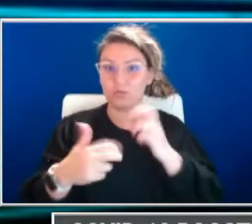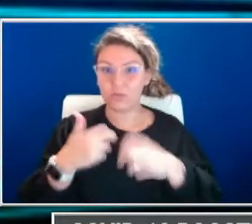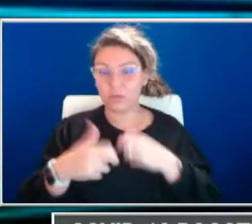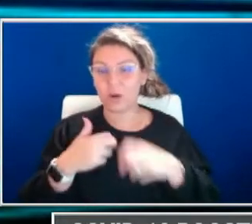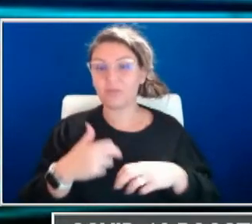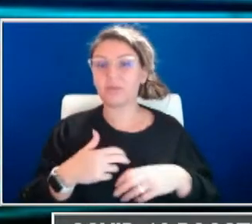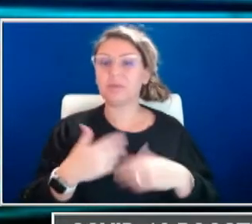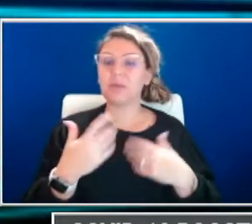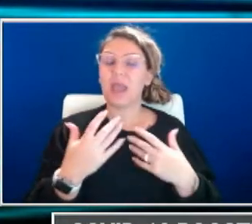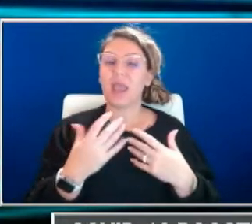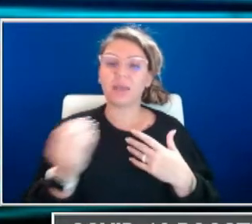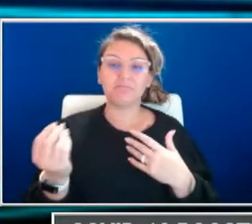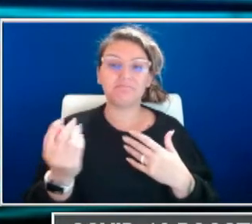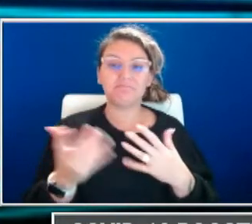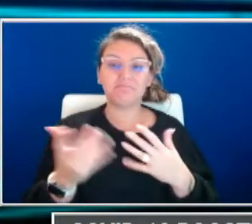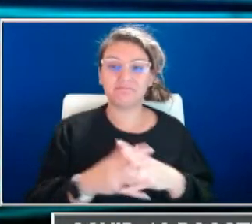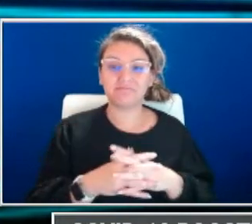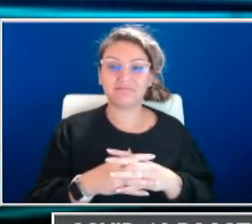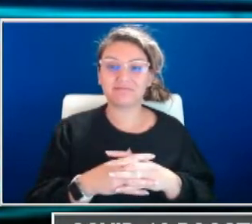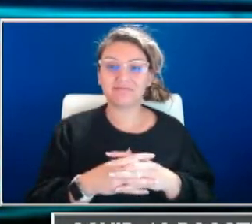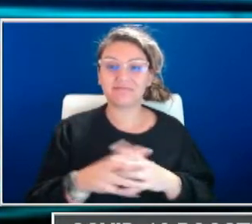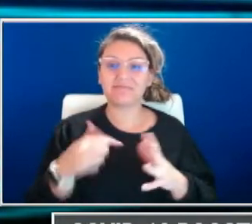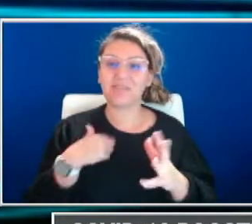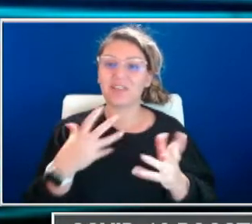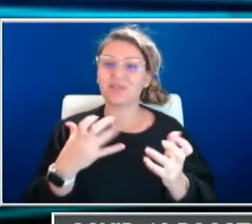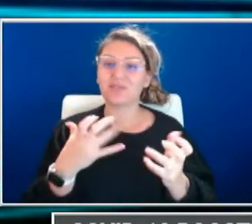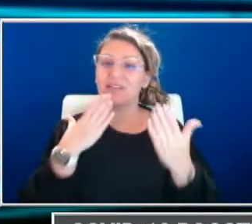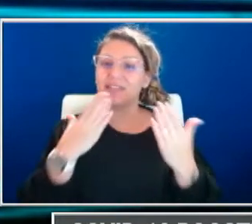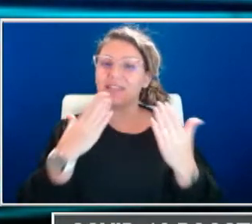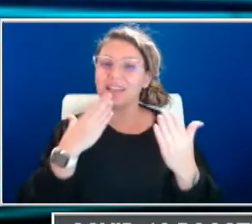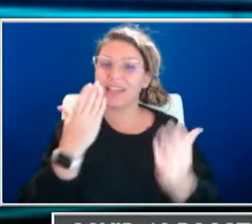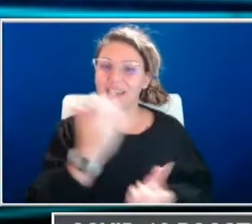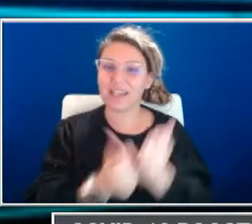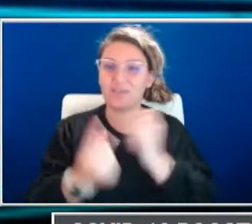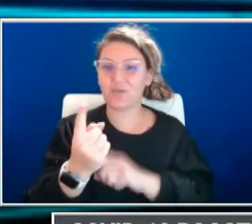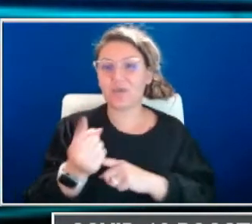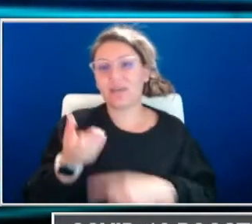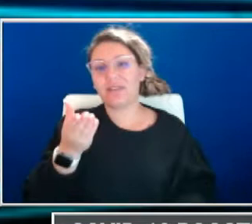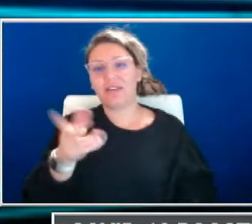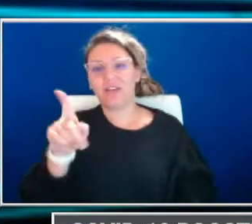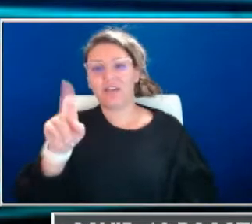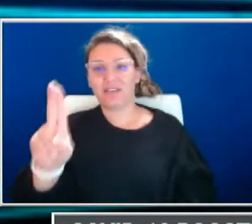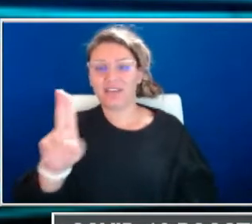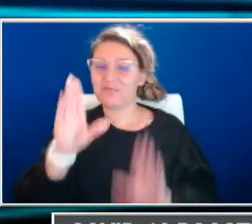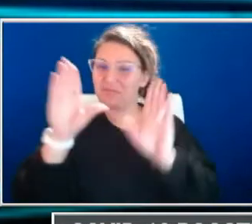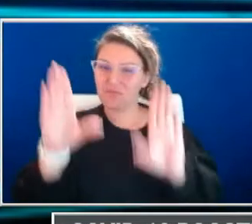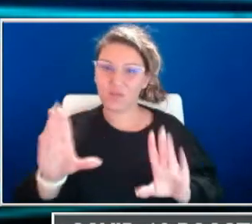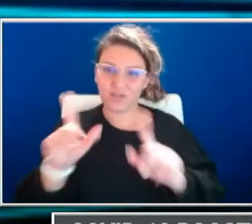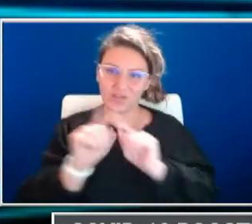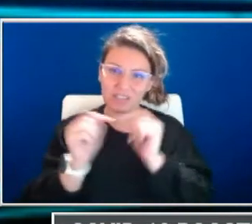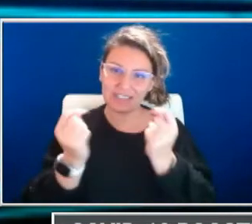And I just want to thank everybody up there at KU. They're a great team.